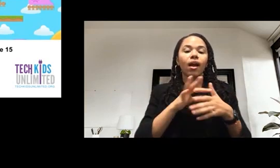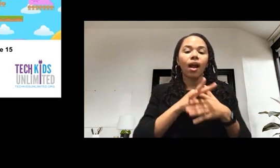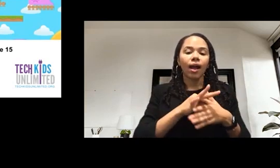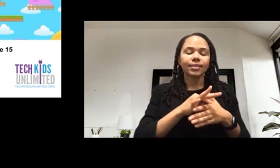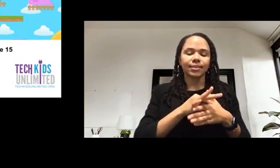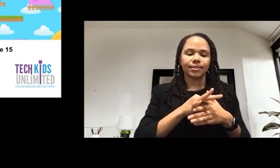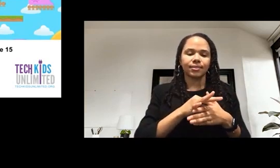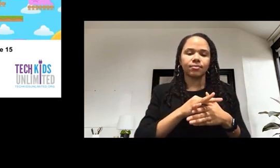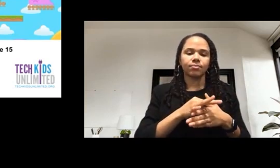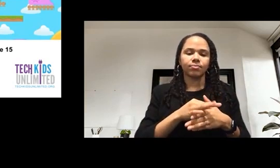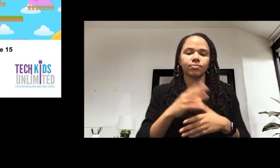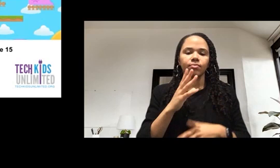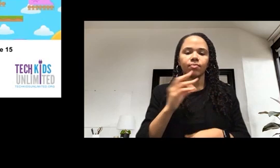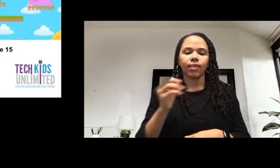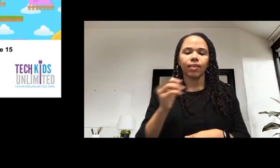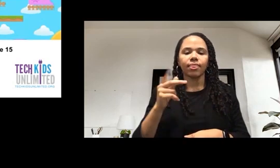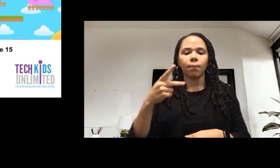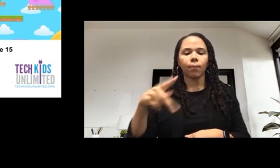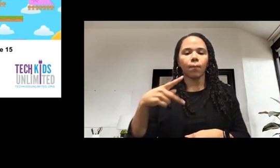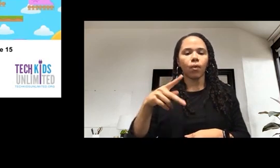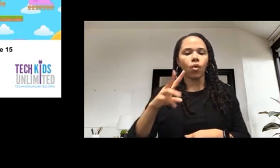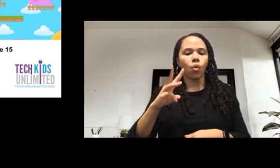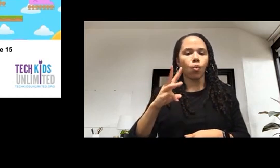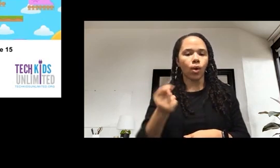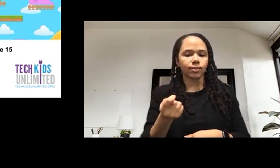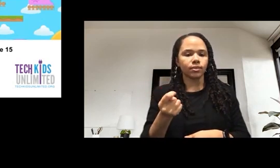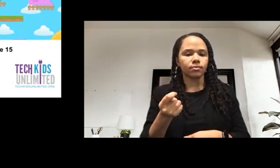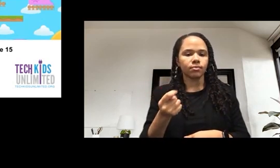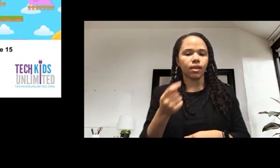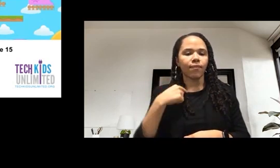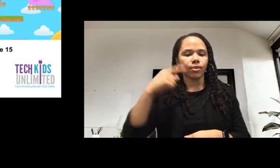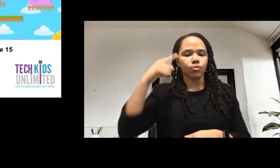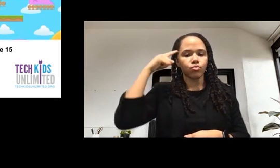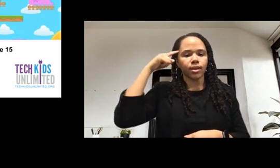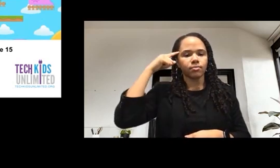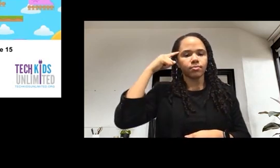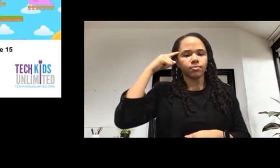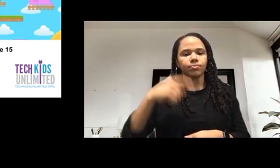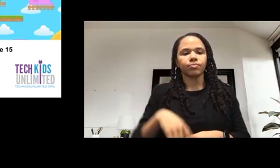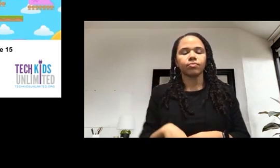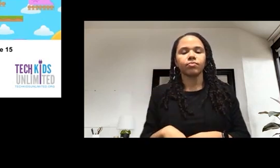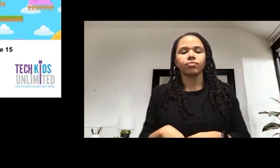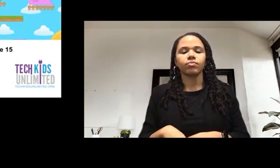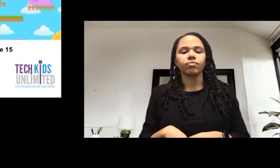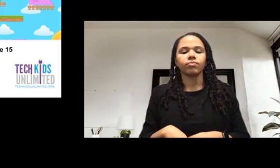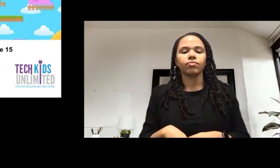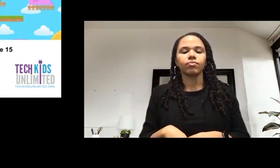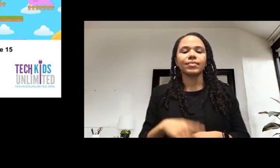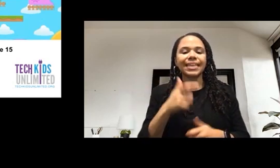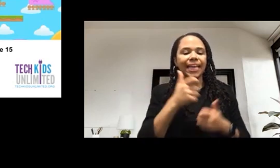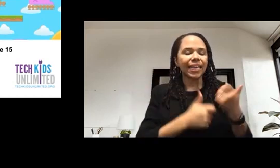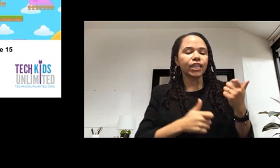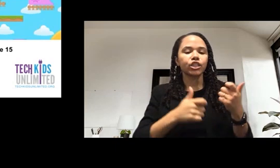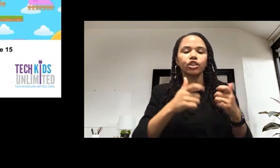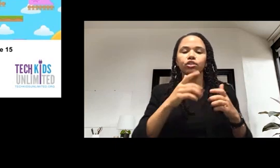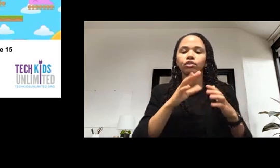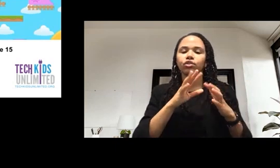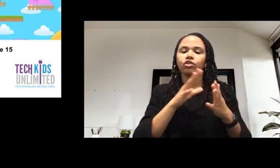student responses provide a good example that each learner connected with a different delivery content and engagement